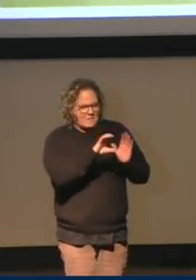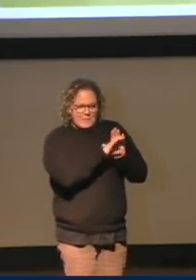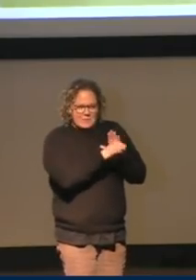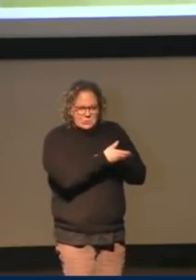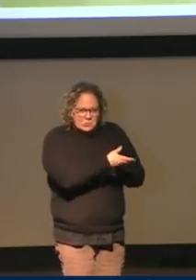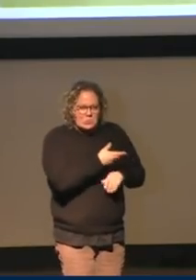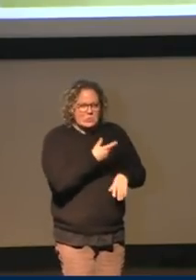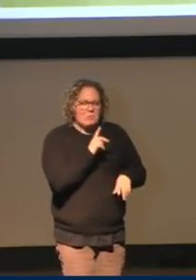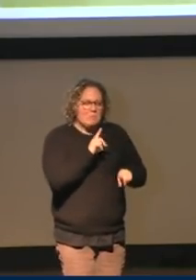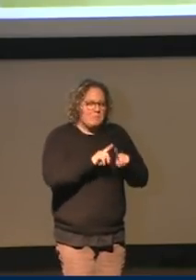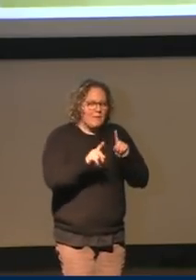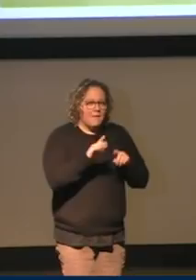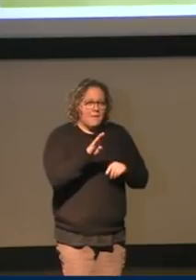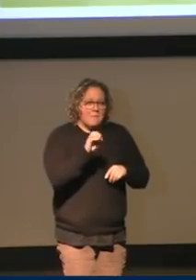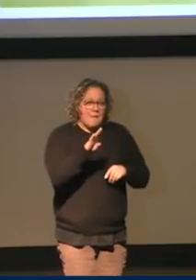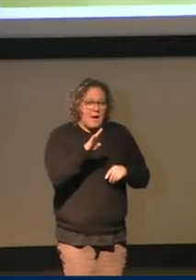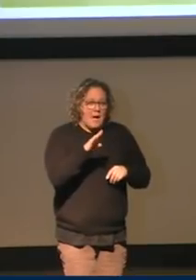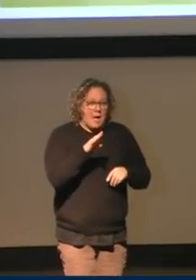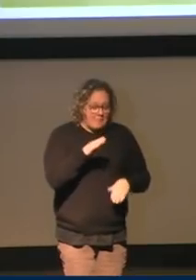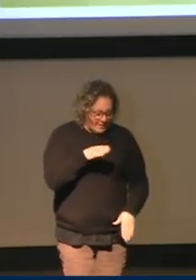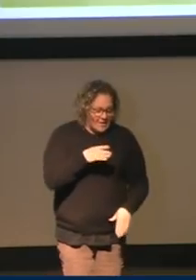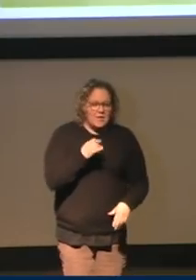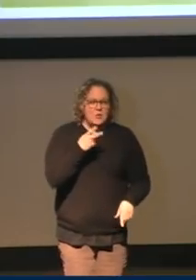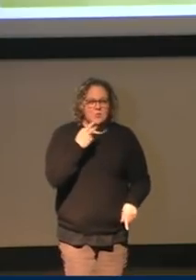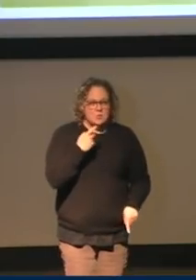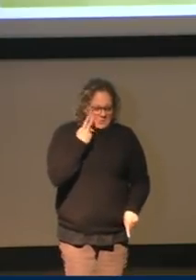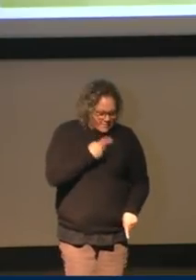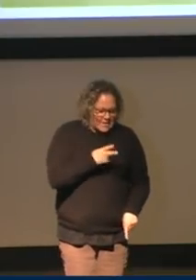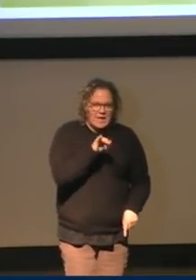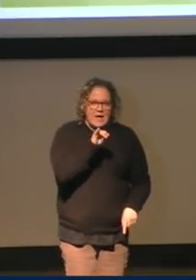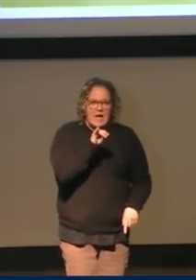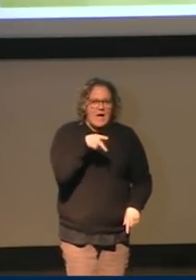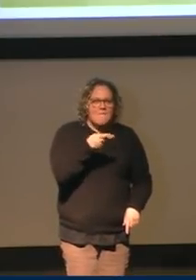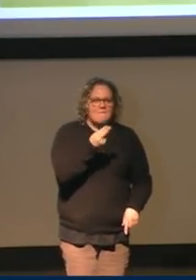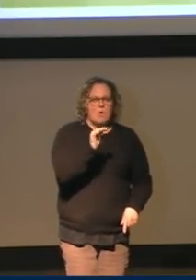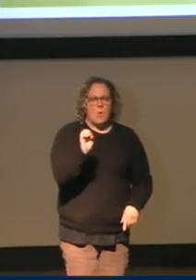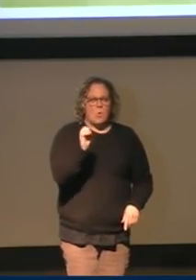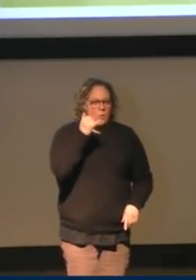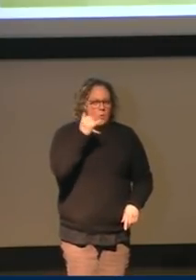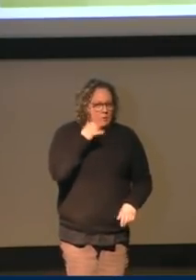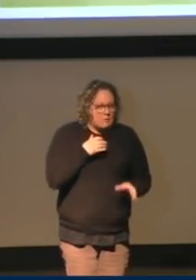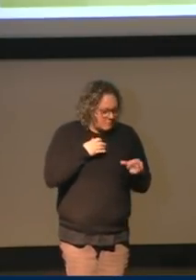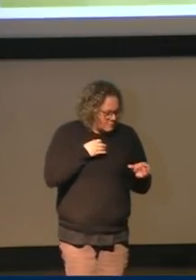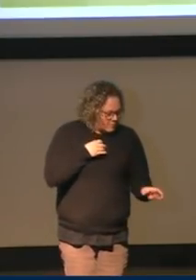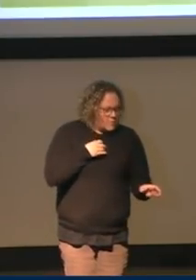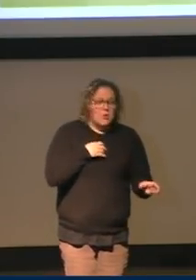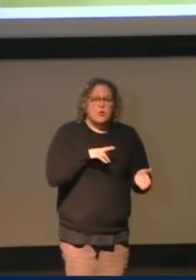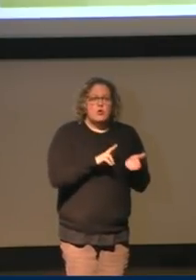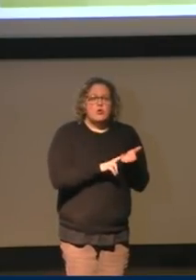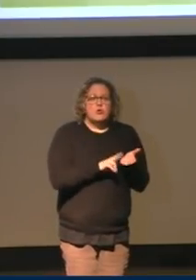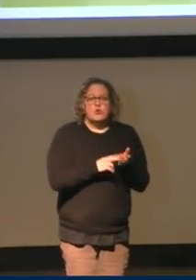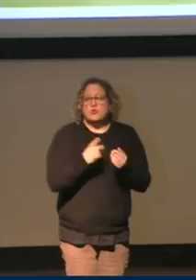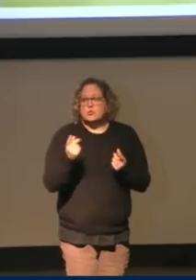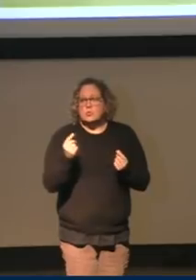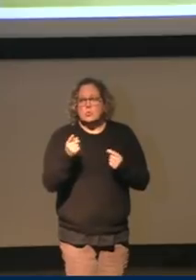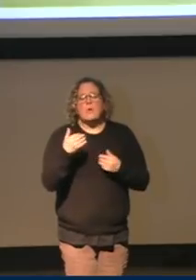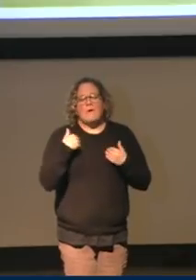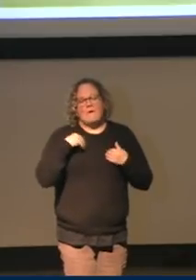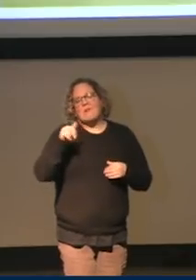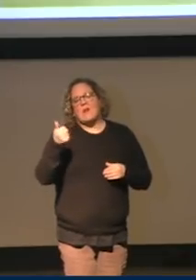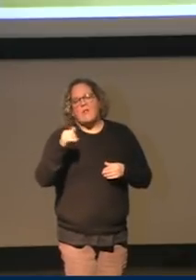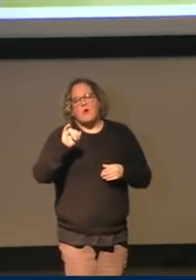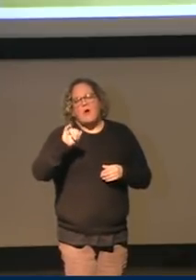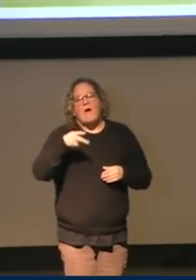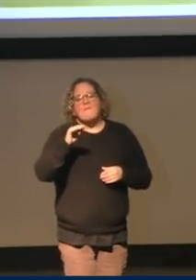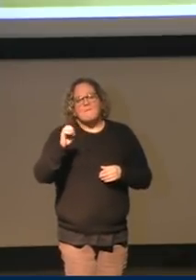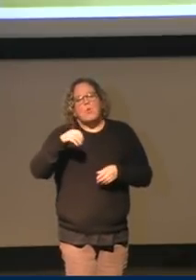on Bob's knee is an iPhone. And what the nurse has done is she has another iPhone in the patient's